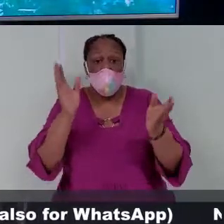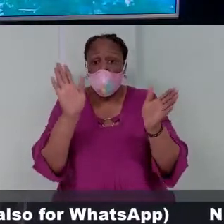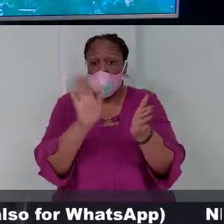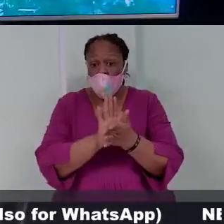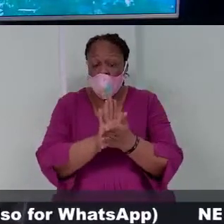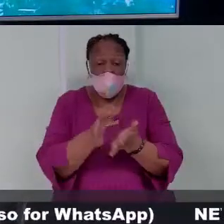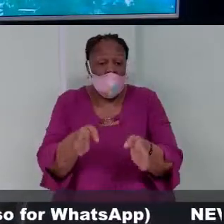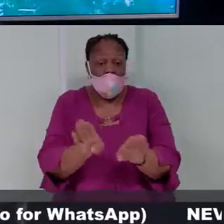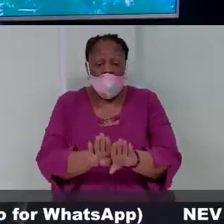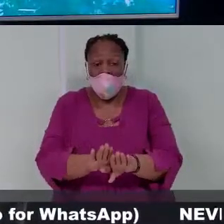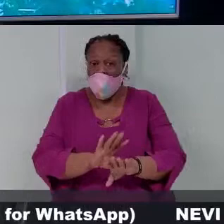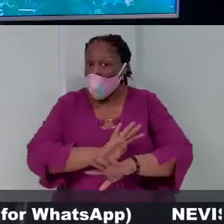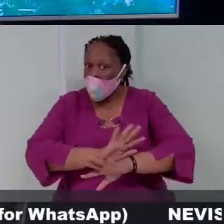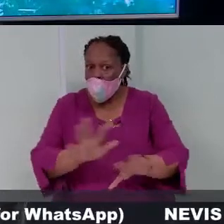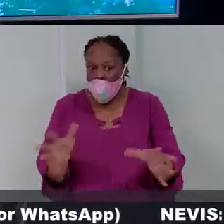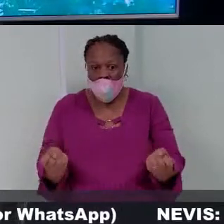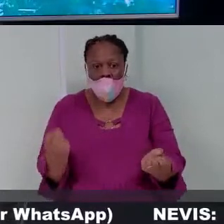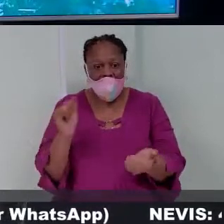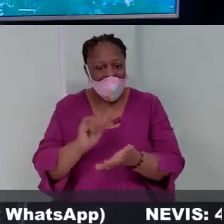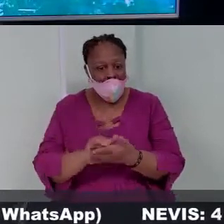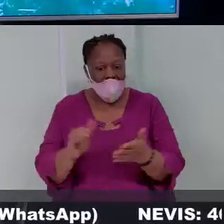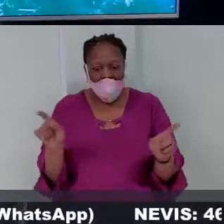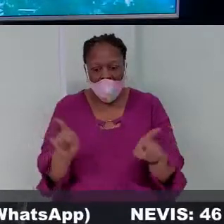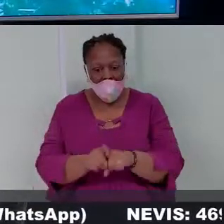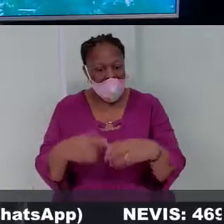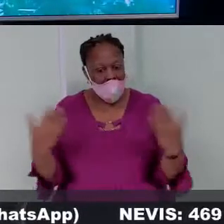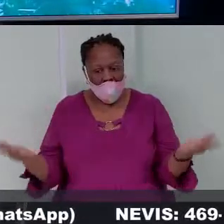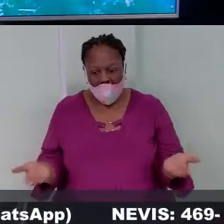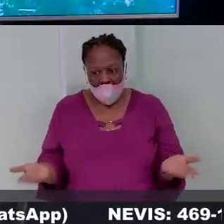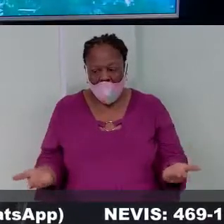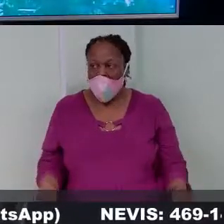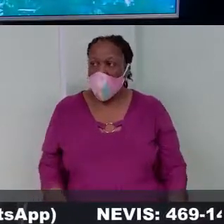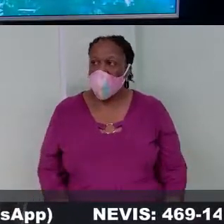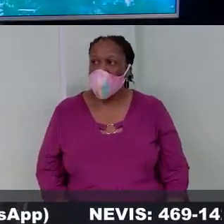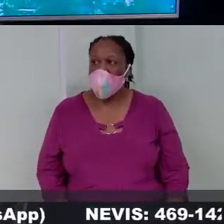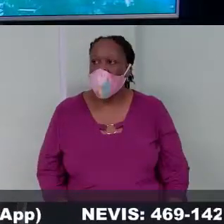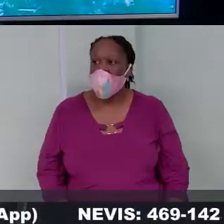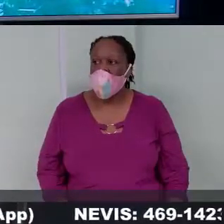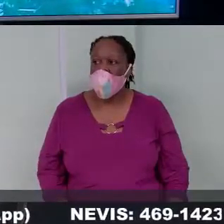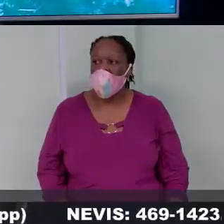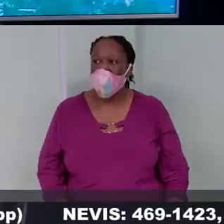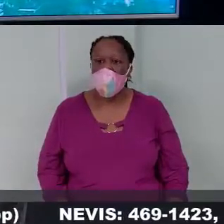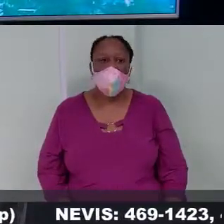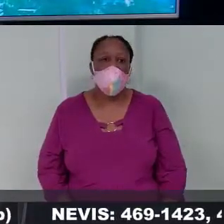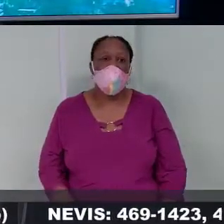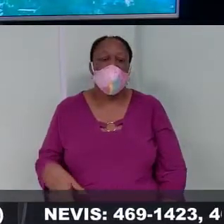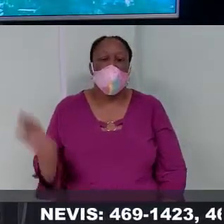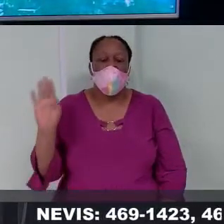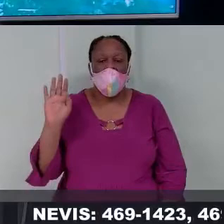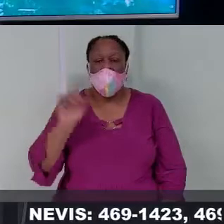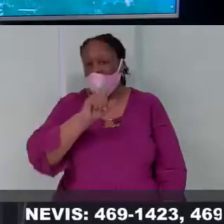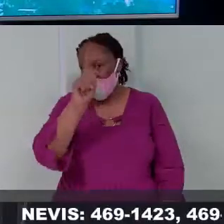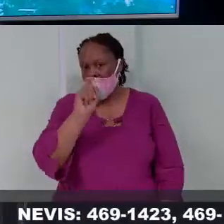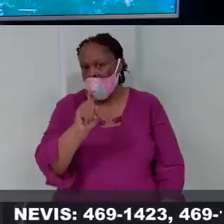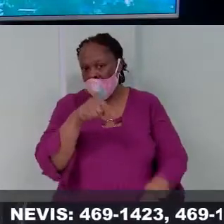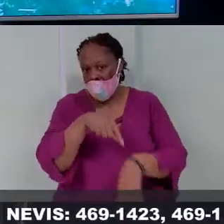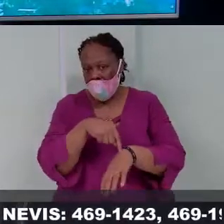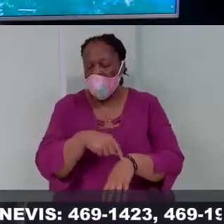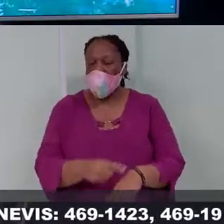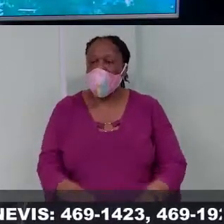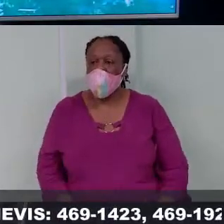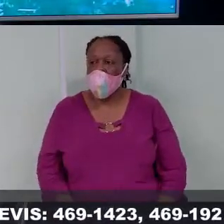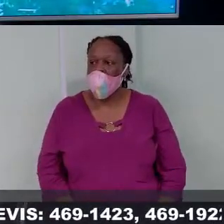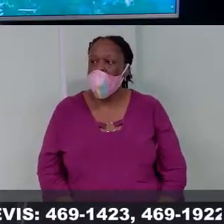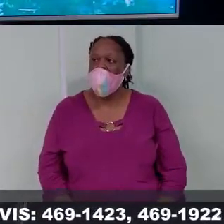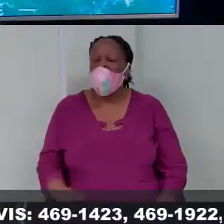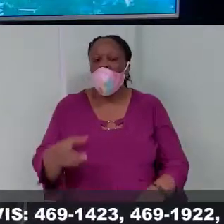I understand that they have closed down Jacta, what we know as the Royal St. Kitts Hotel, to the